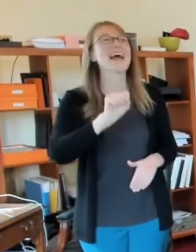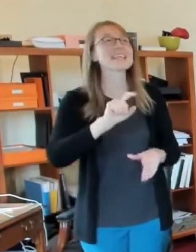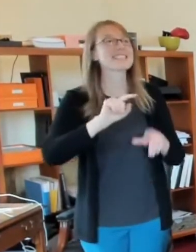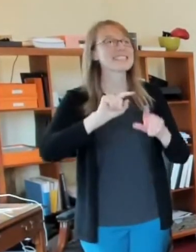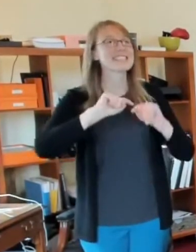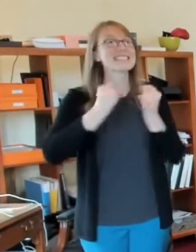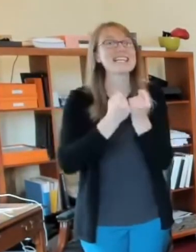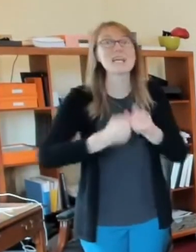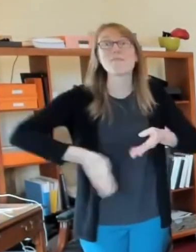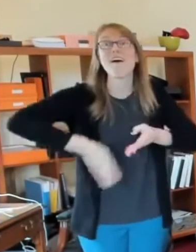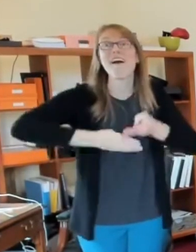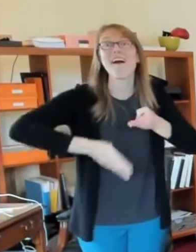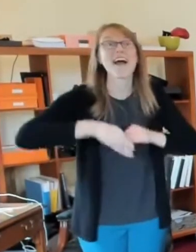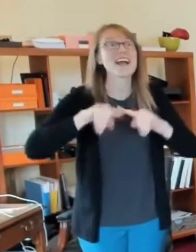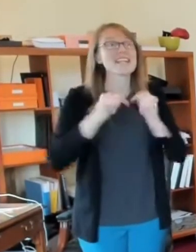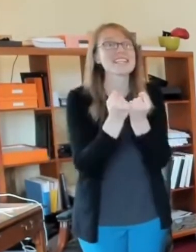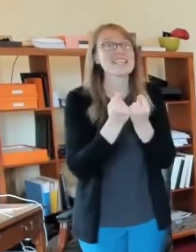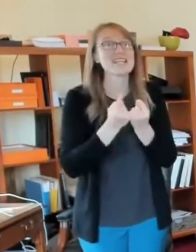that.